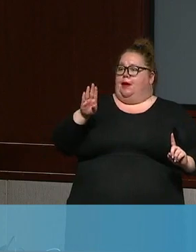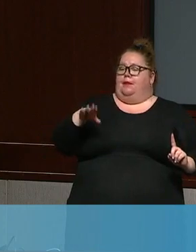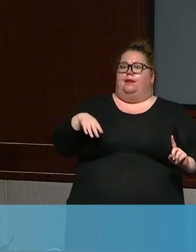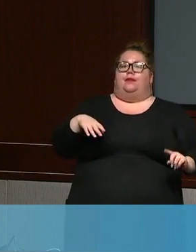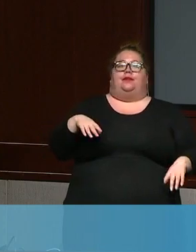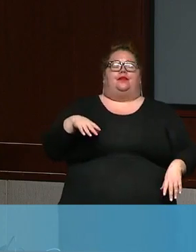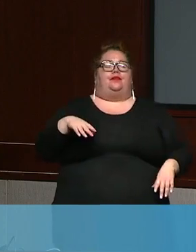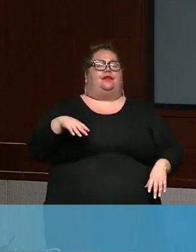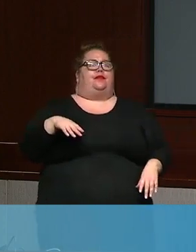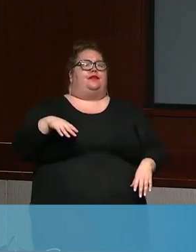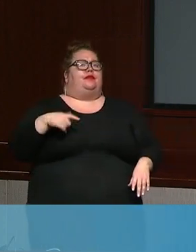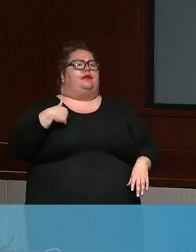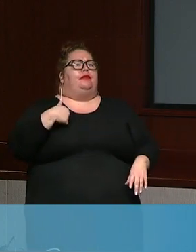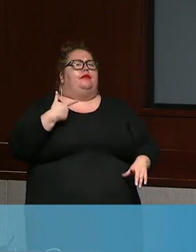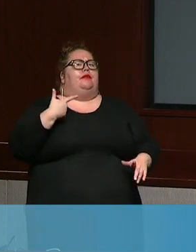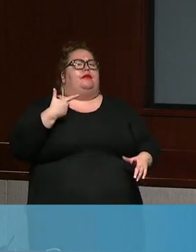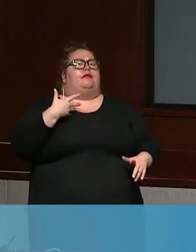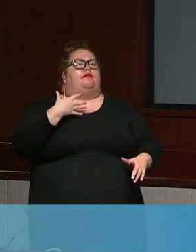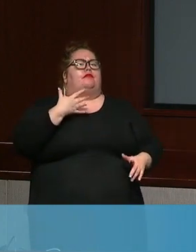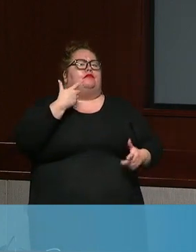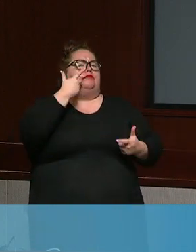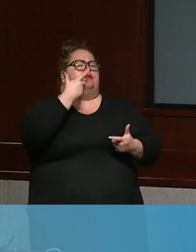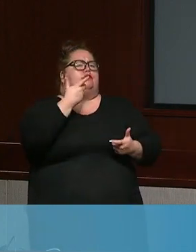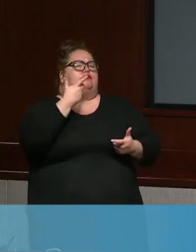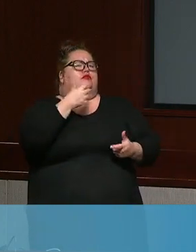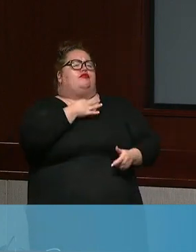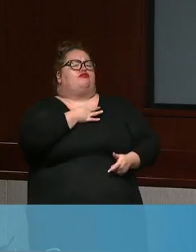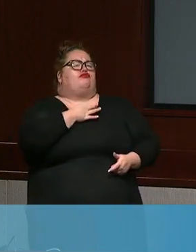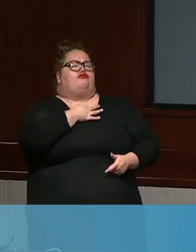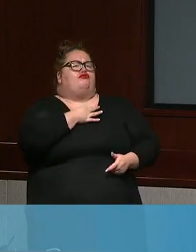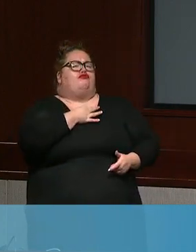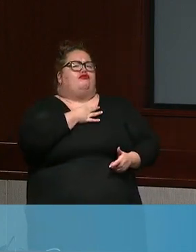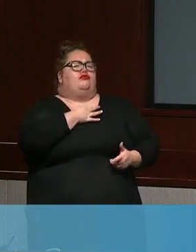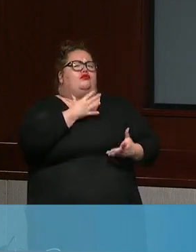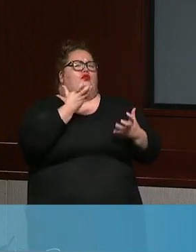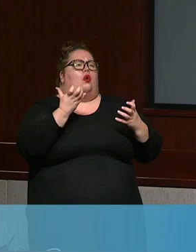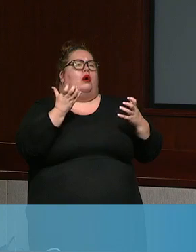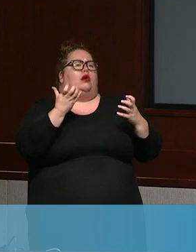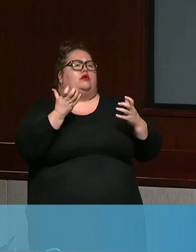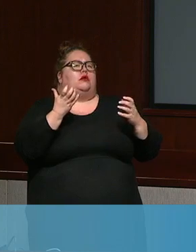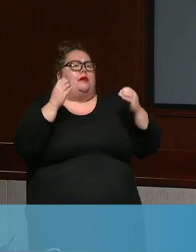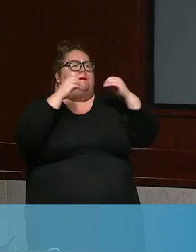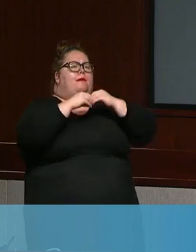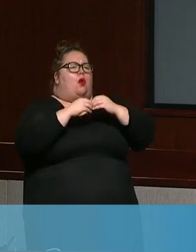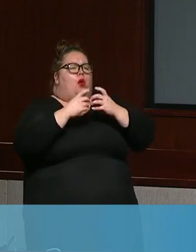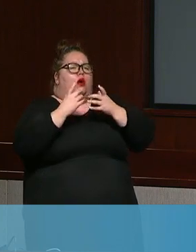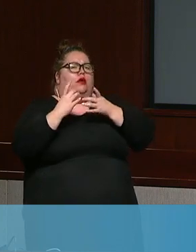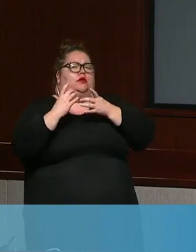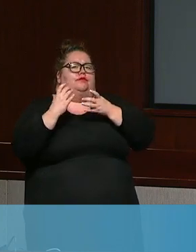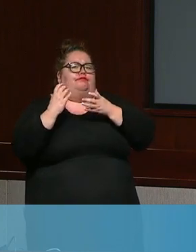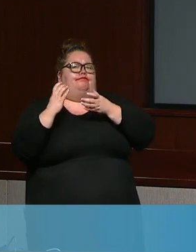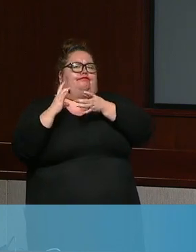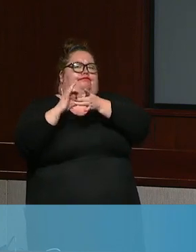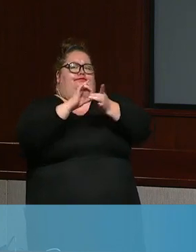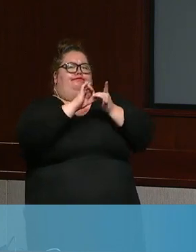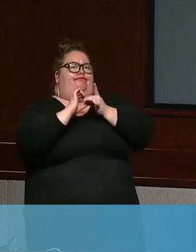I'm interested in learning more about coordination with the state. It sounds like there's not a lot of coordination with the state. The strike team is